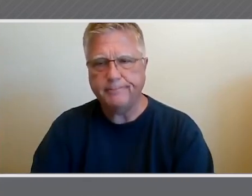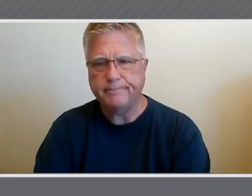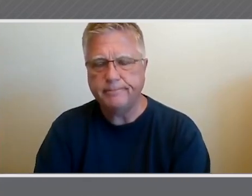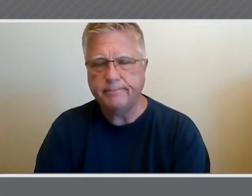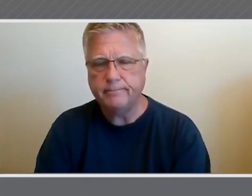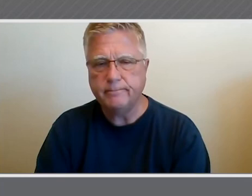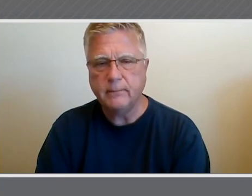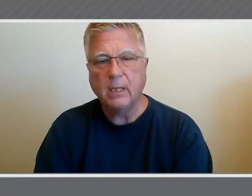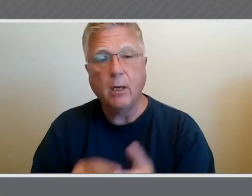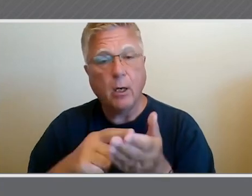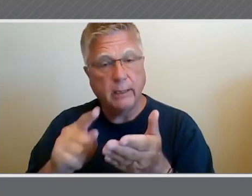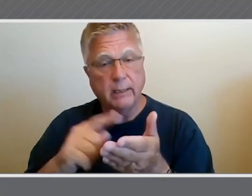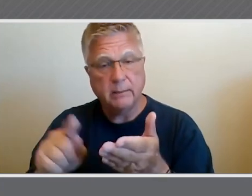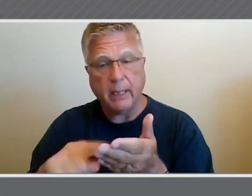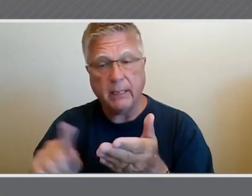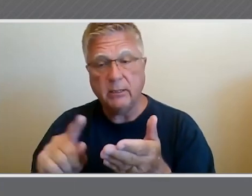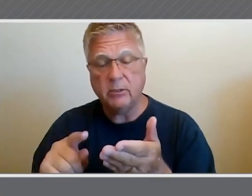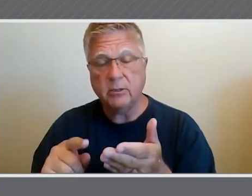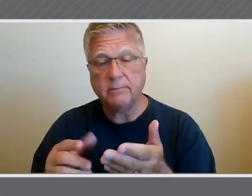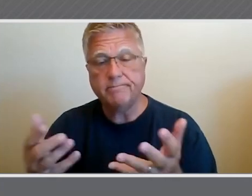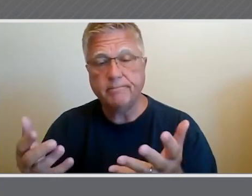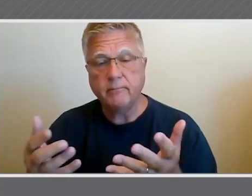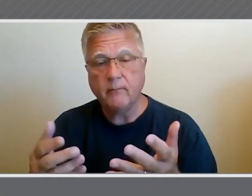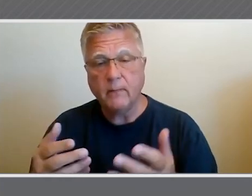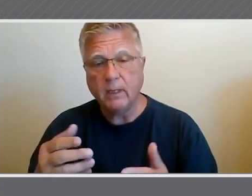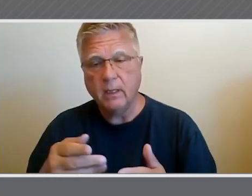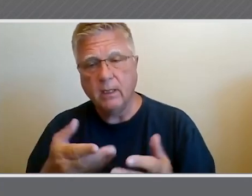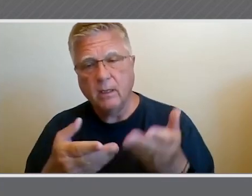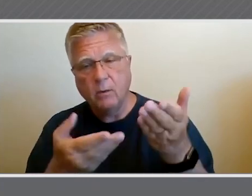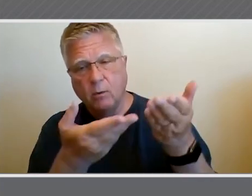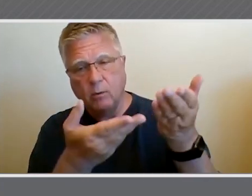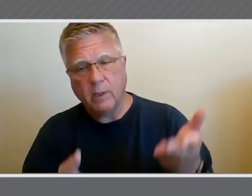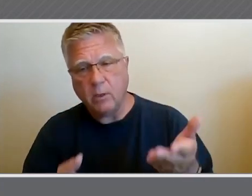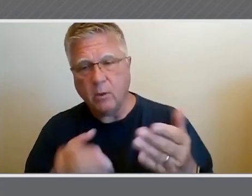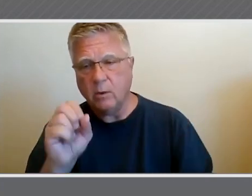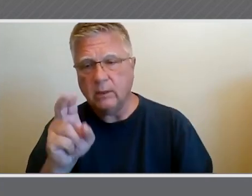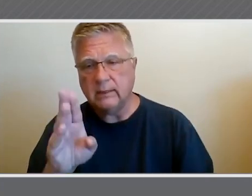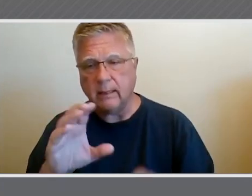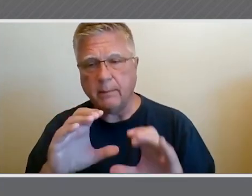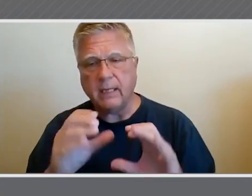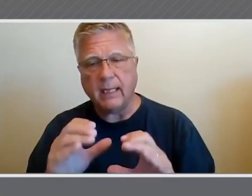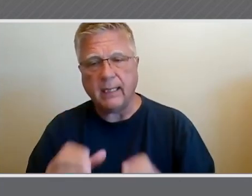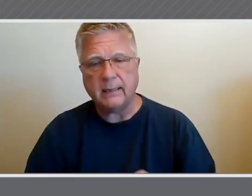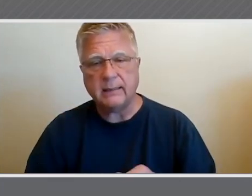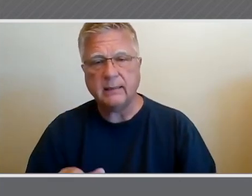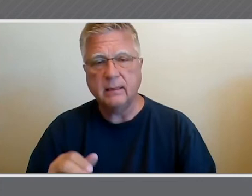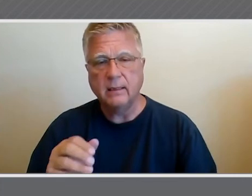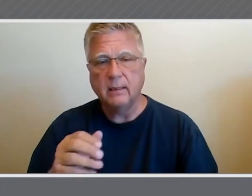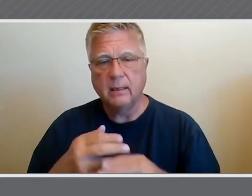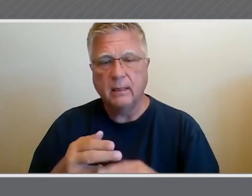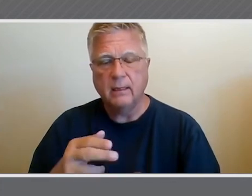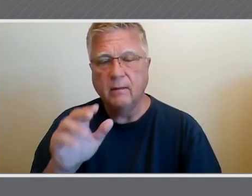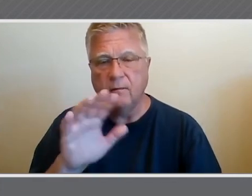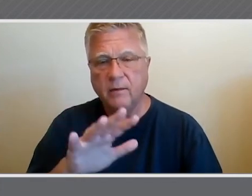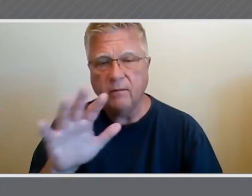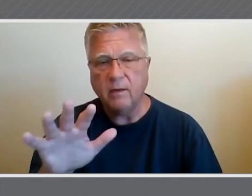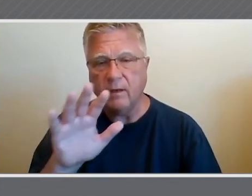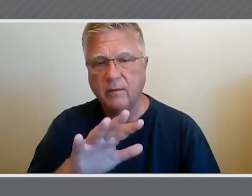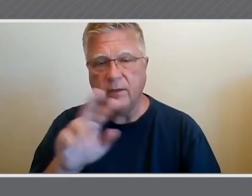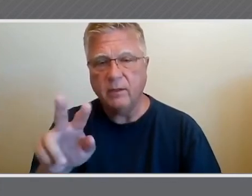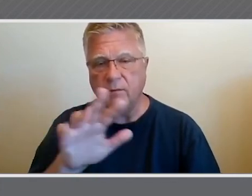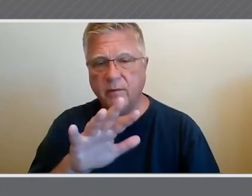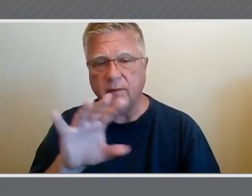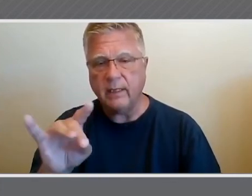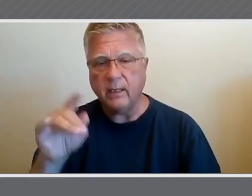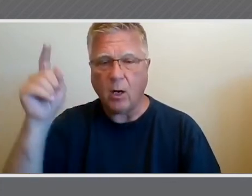On the expenditure side, this is what we call our subclasses. We label them 51, 52, 58, all the way to